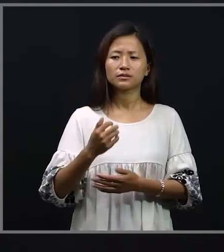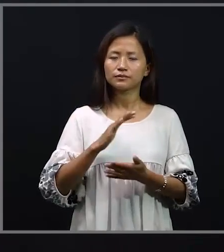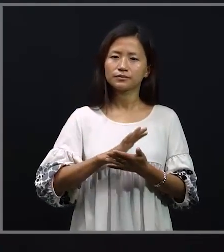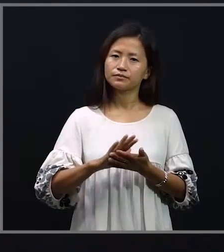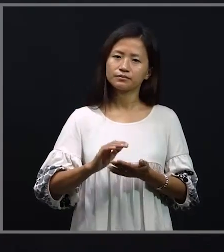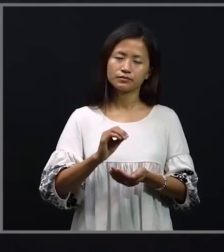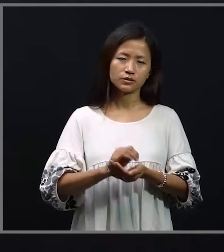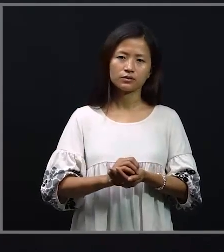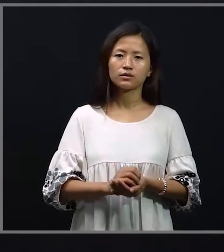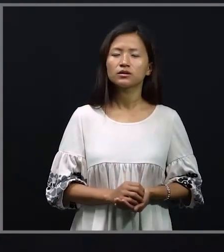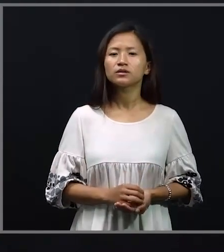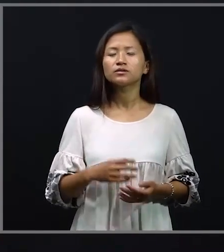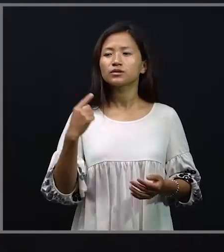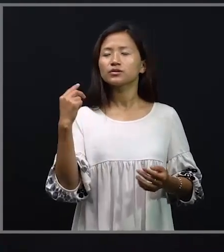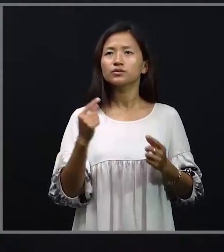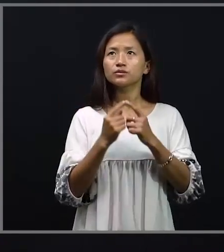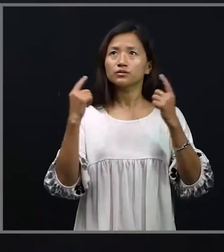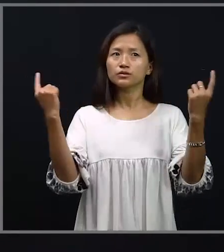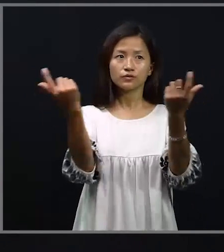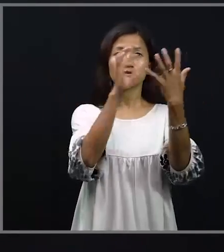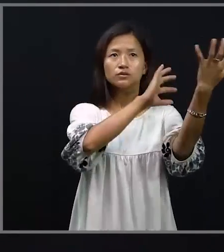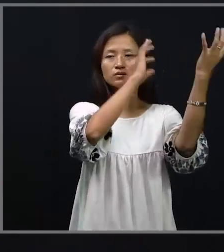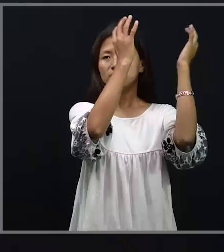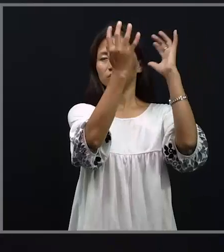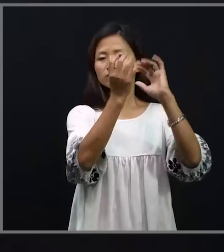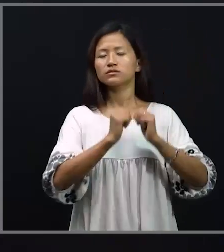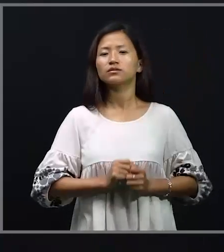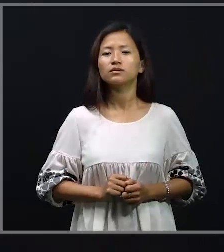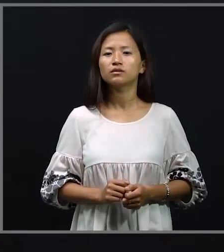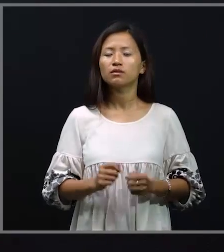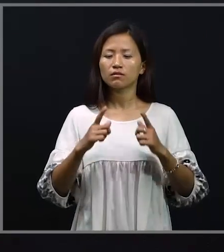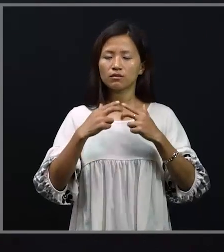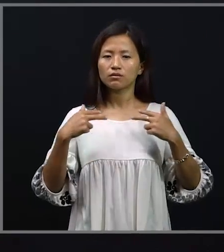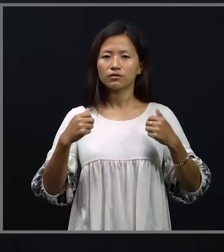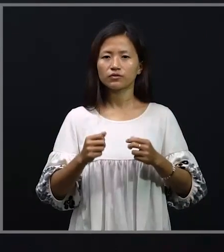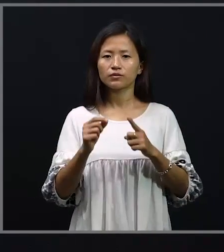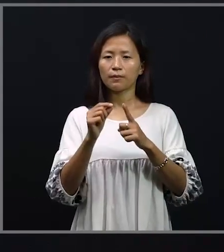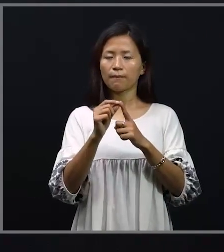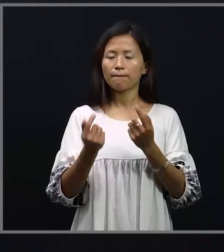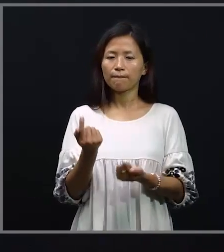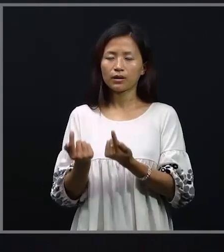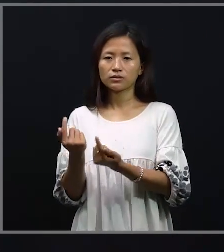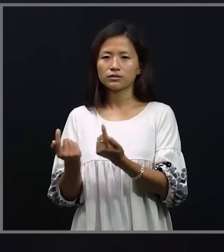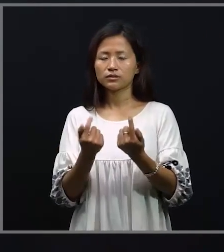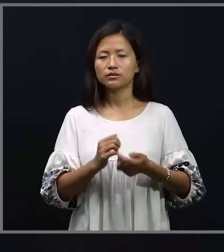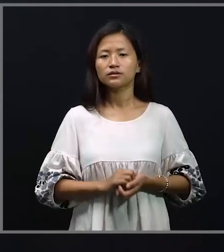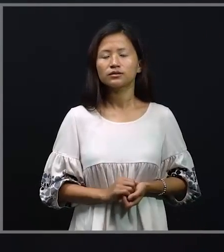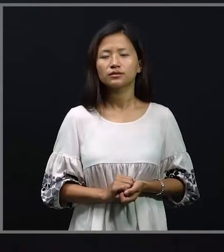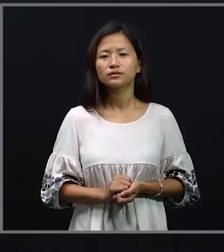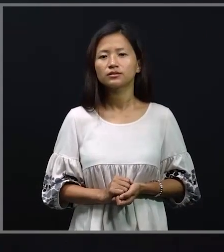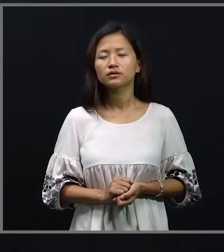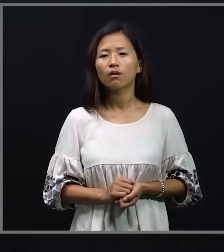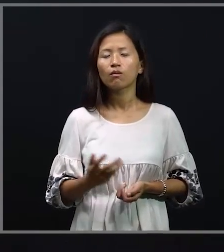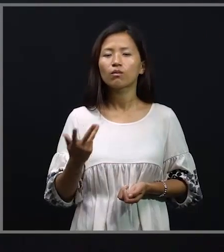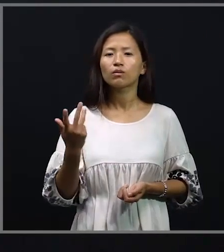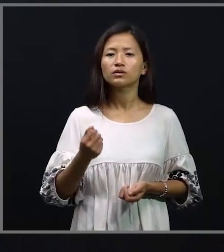is a universal phenomenon. The struggle for, or the quest for power, the love for power in politics, it is a universal phenomenon. Okay, what